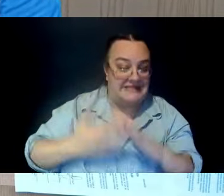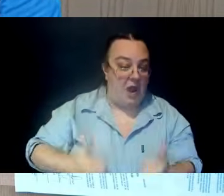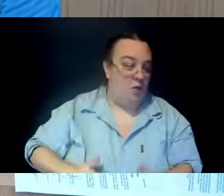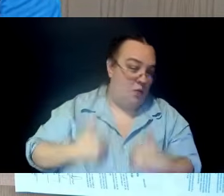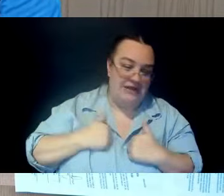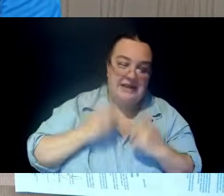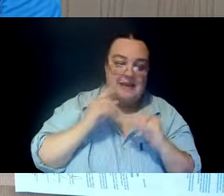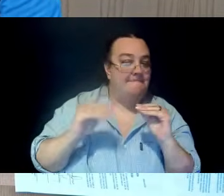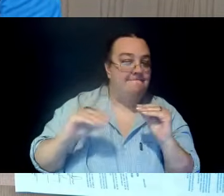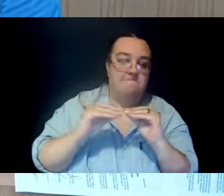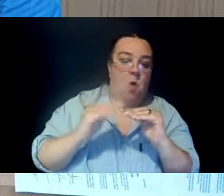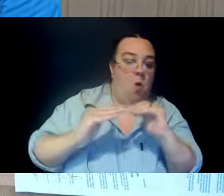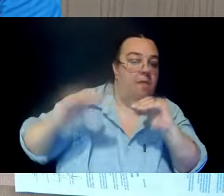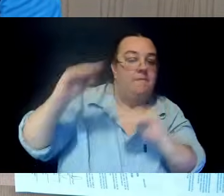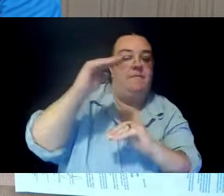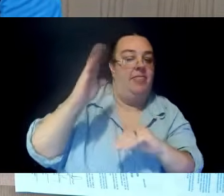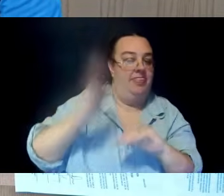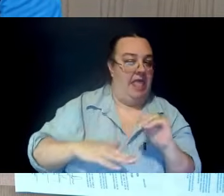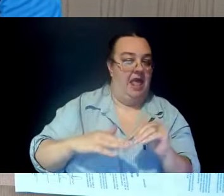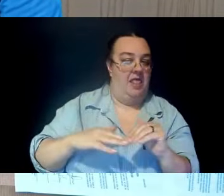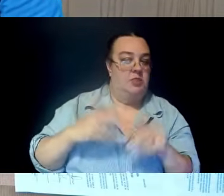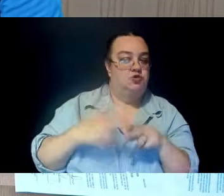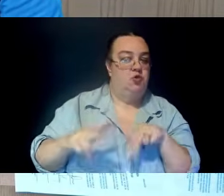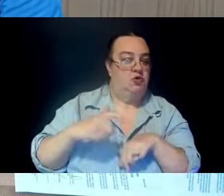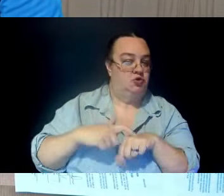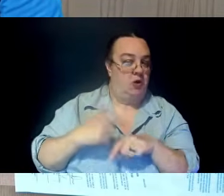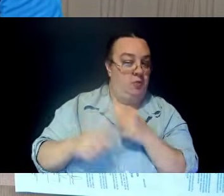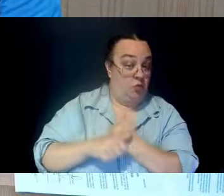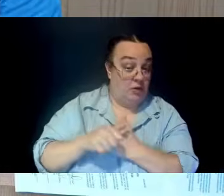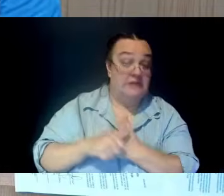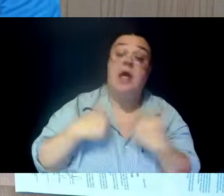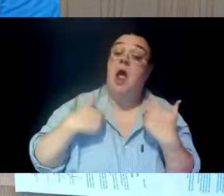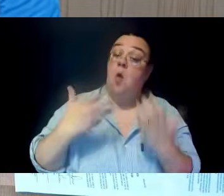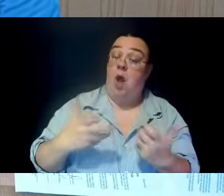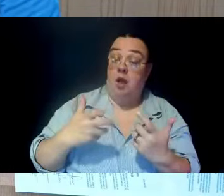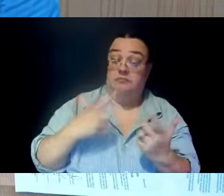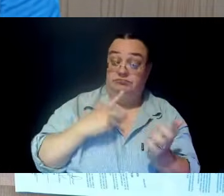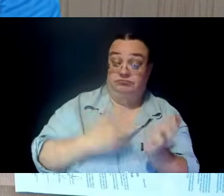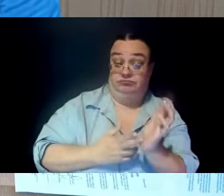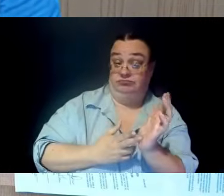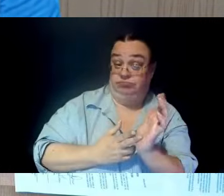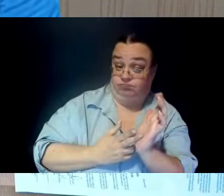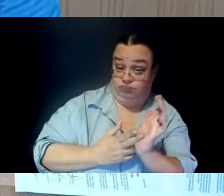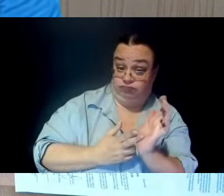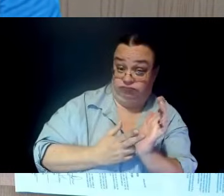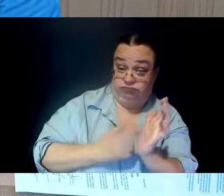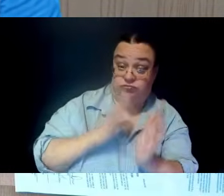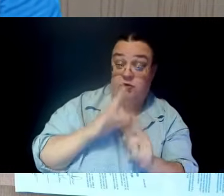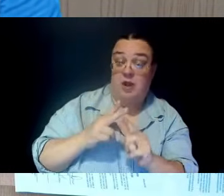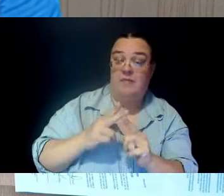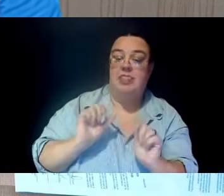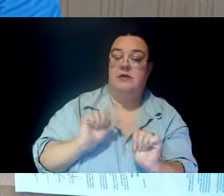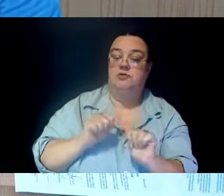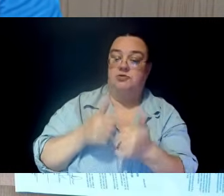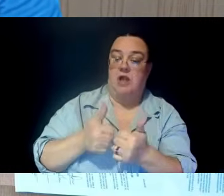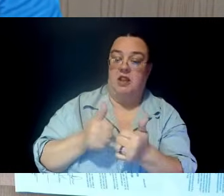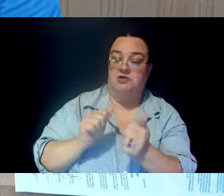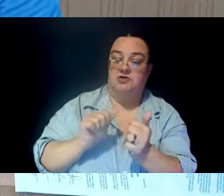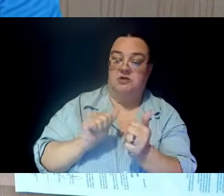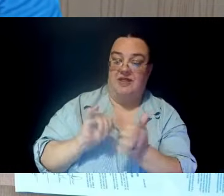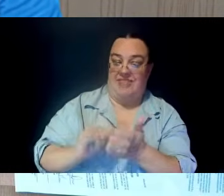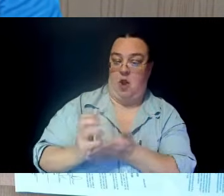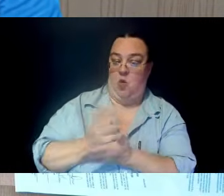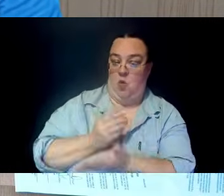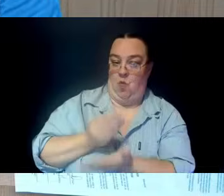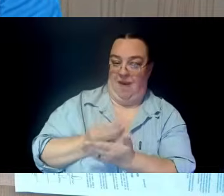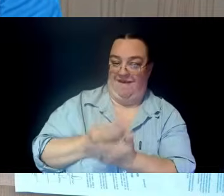do want to be honest about the revenue challenges that the pilot will